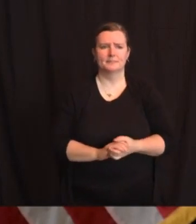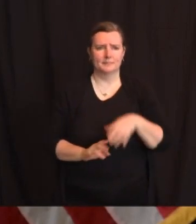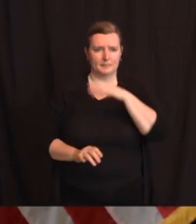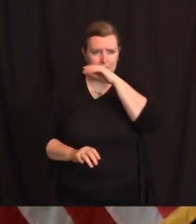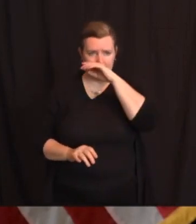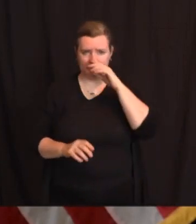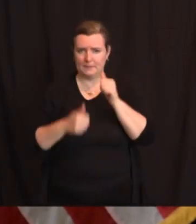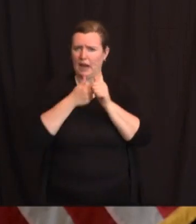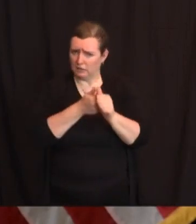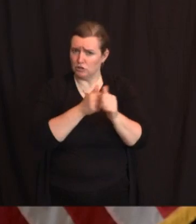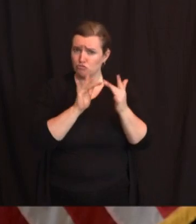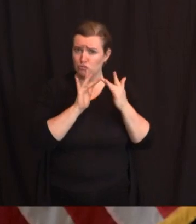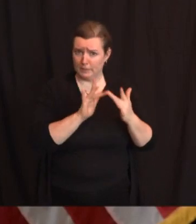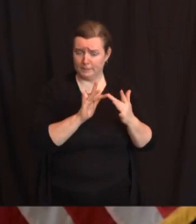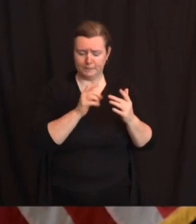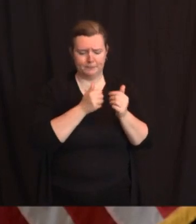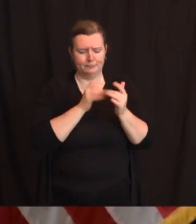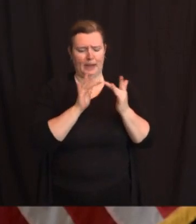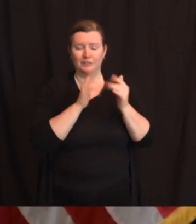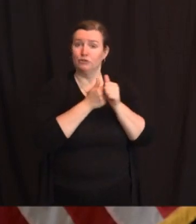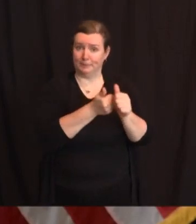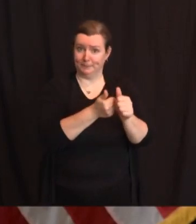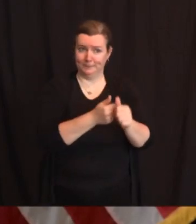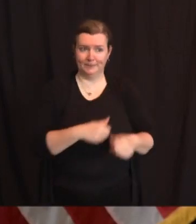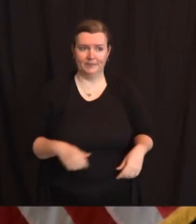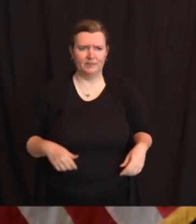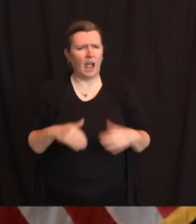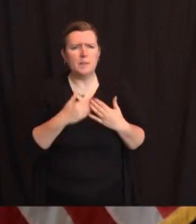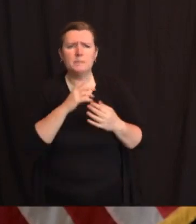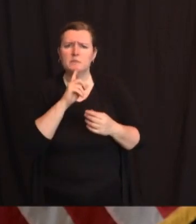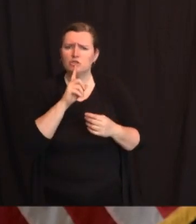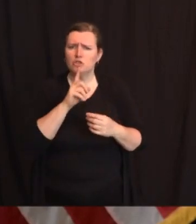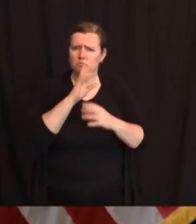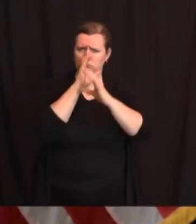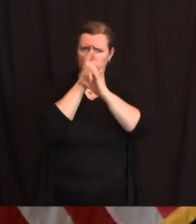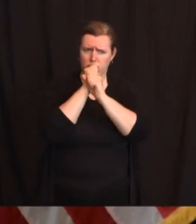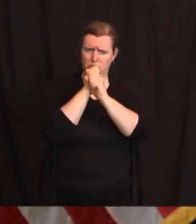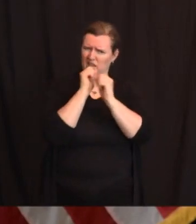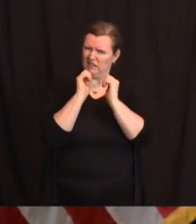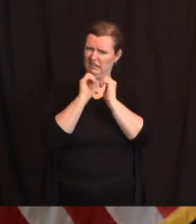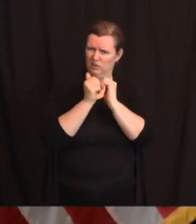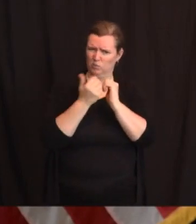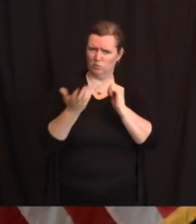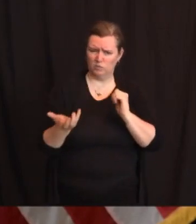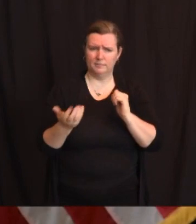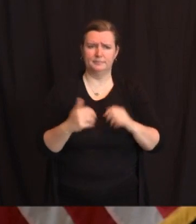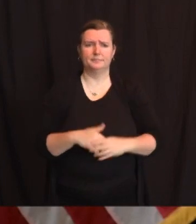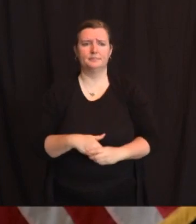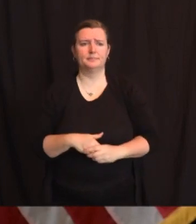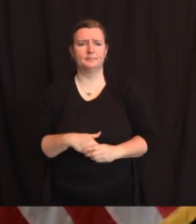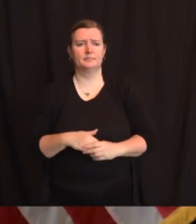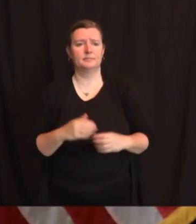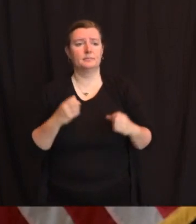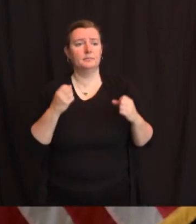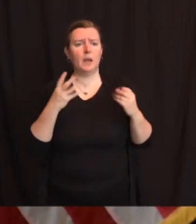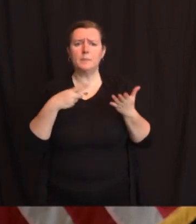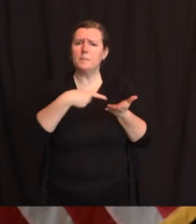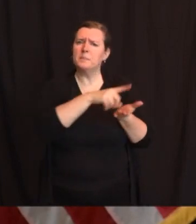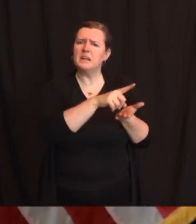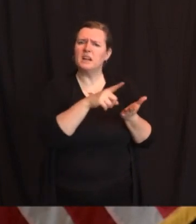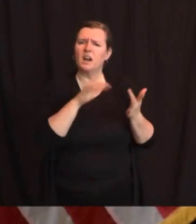privacy of personal data to make sure that's not compromised? How much are the contact tracers going to be paid? And do you have an estimate for how much the